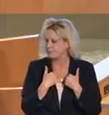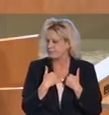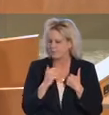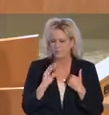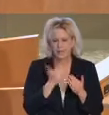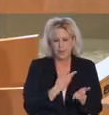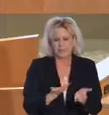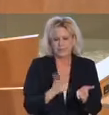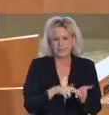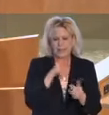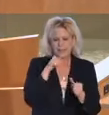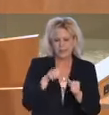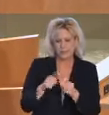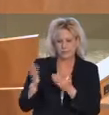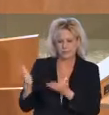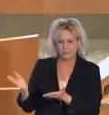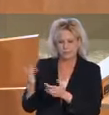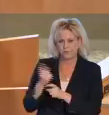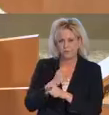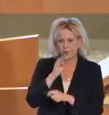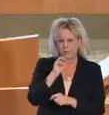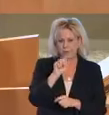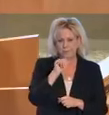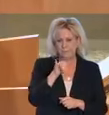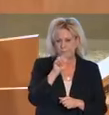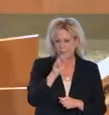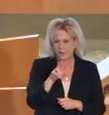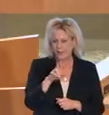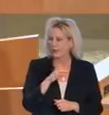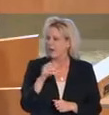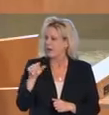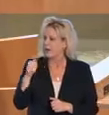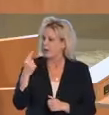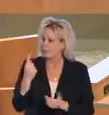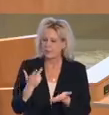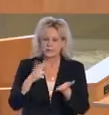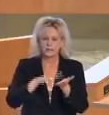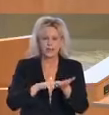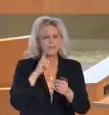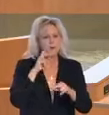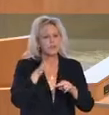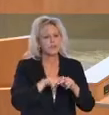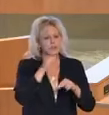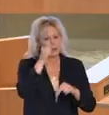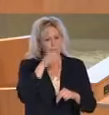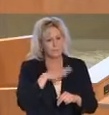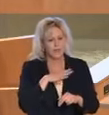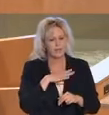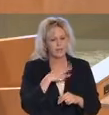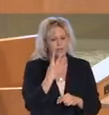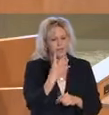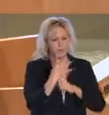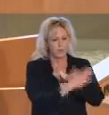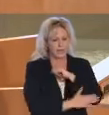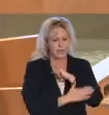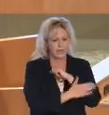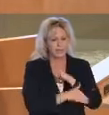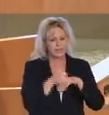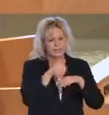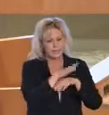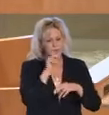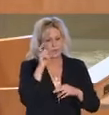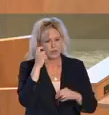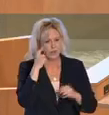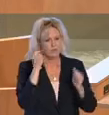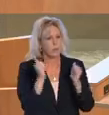signed letter for all our mayors, and then one for all the chairmen for the four counties that went to the governor, along with our